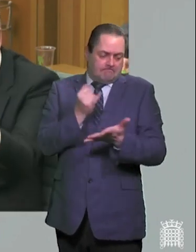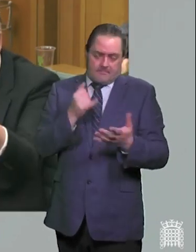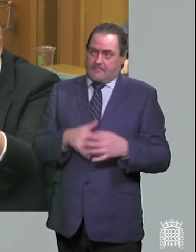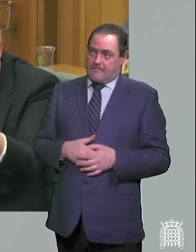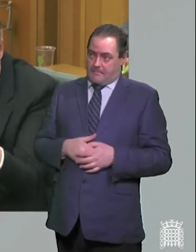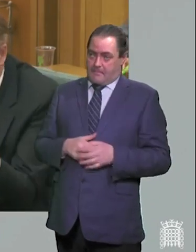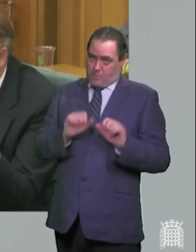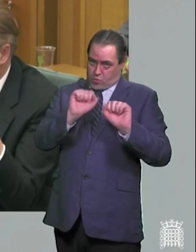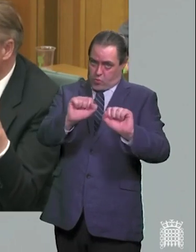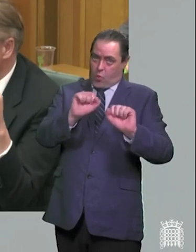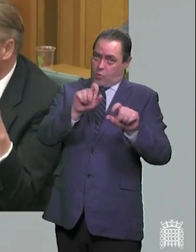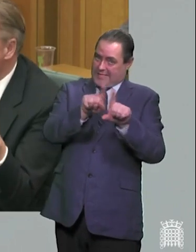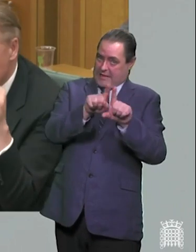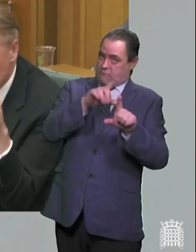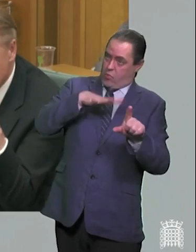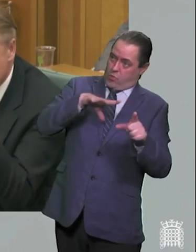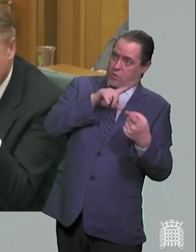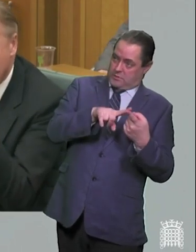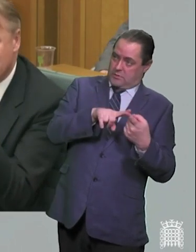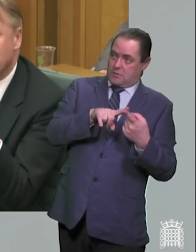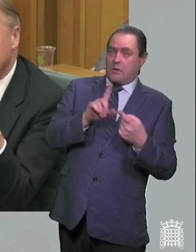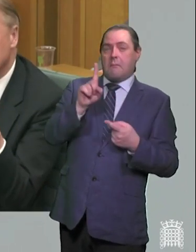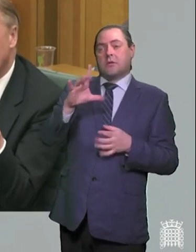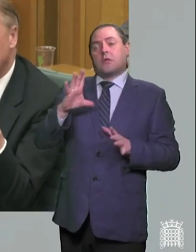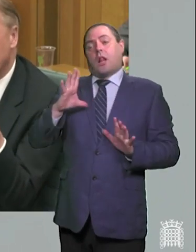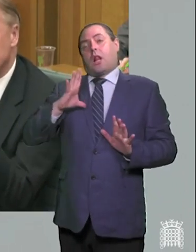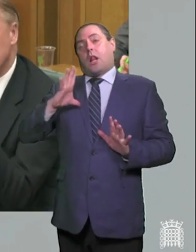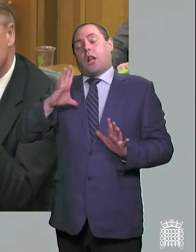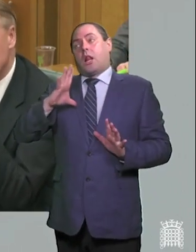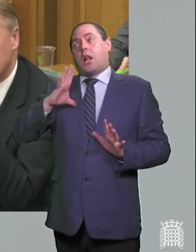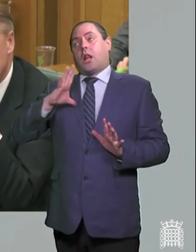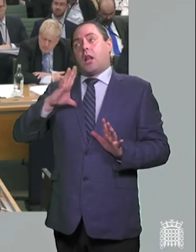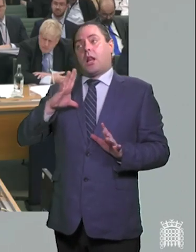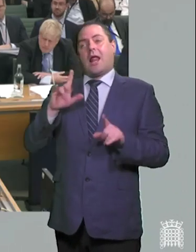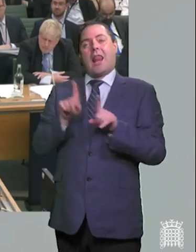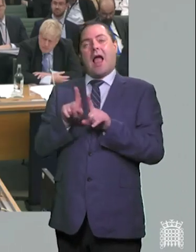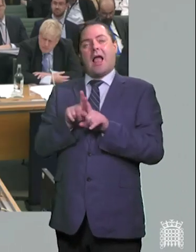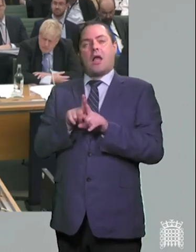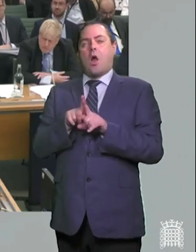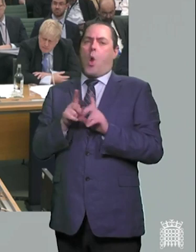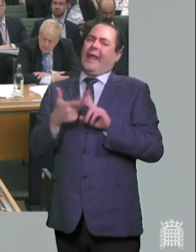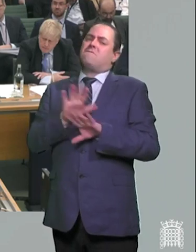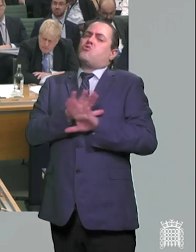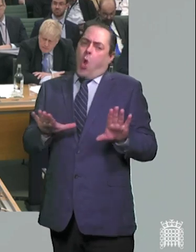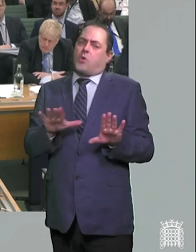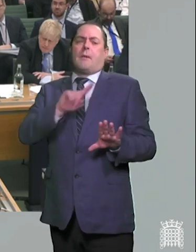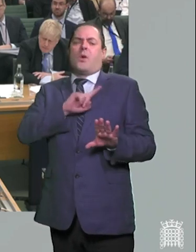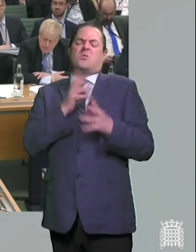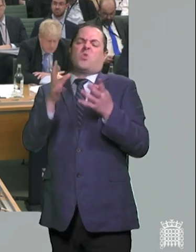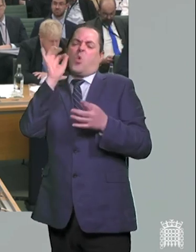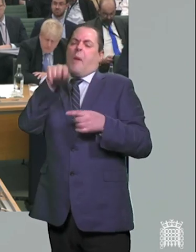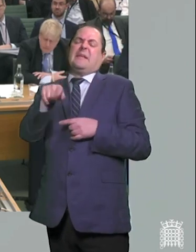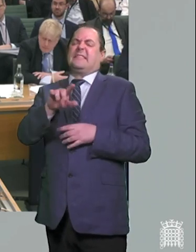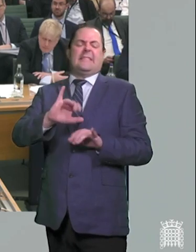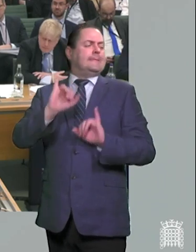That's what your desired outcome is. But just in case that doesn't happen, there has been a concerted effort to delegitimise